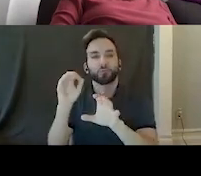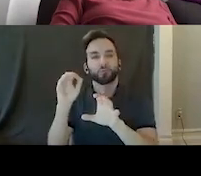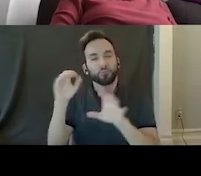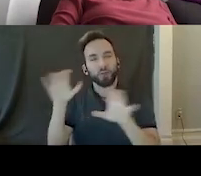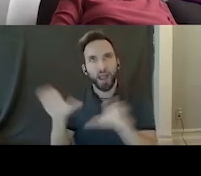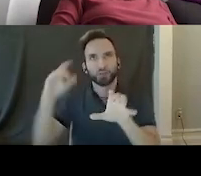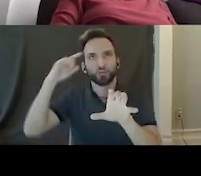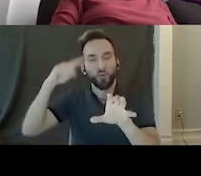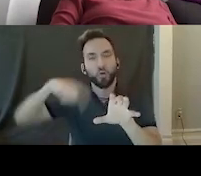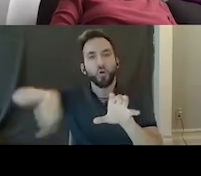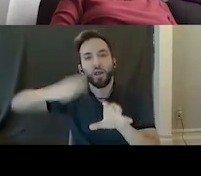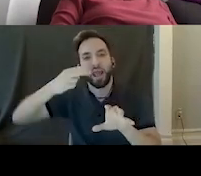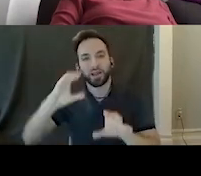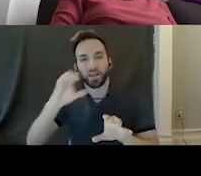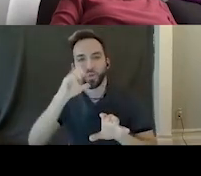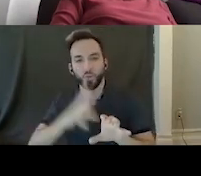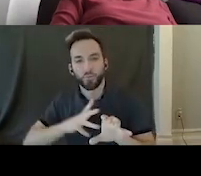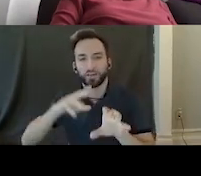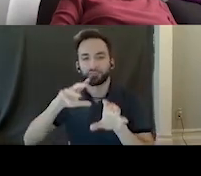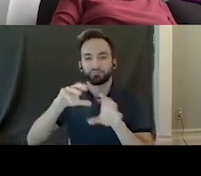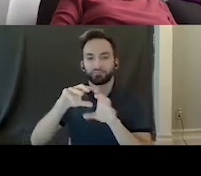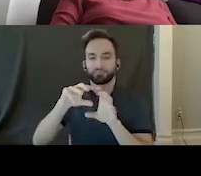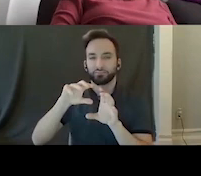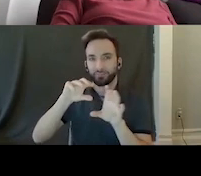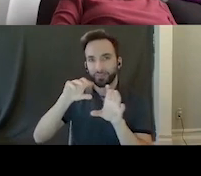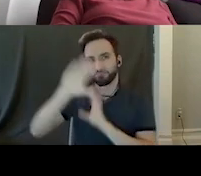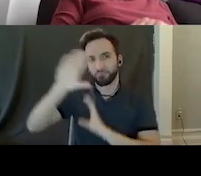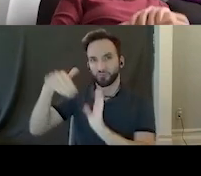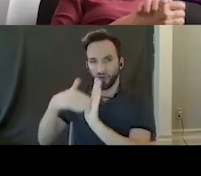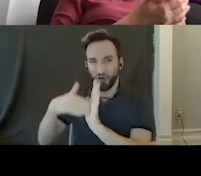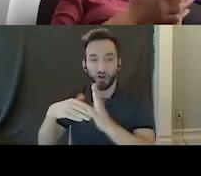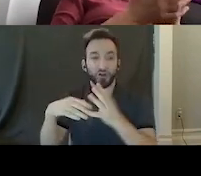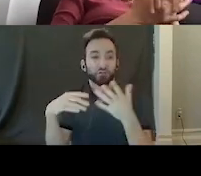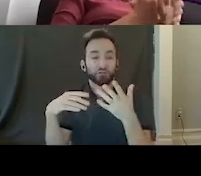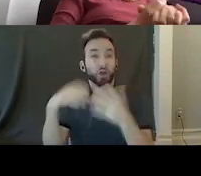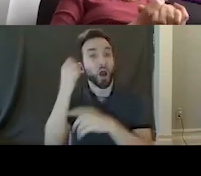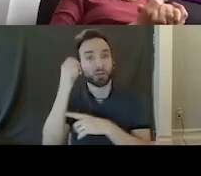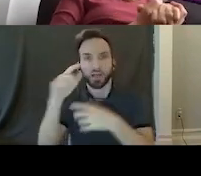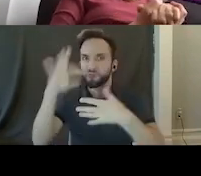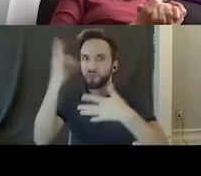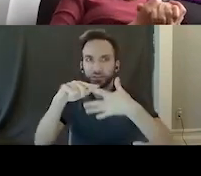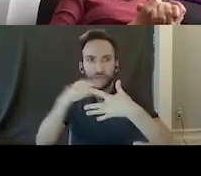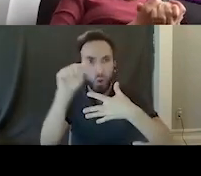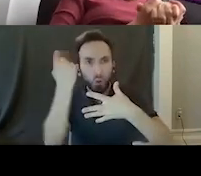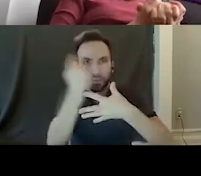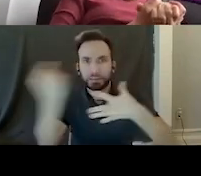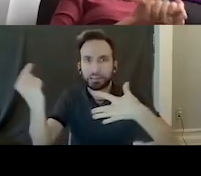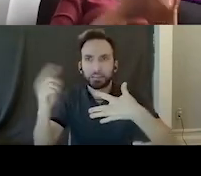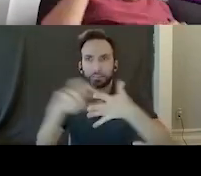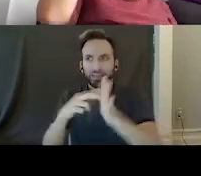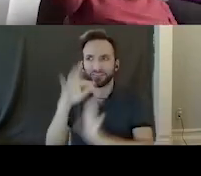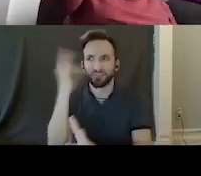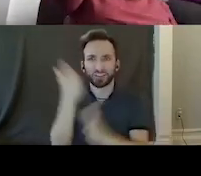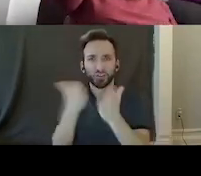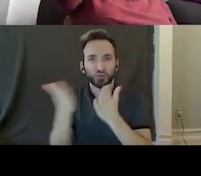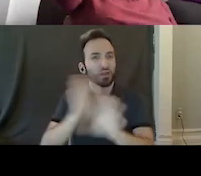anti-ableism, you could become a member, and we are also, we could also serve you in English, so don't be intimidated by the Francophone name.